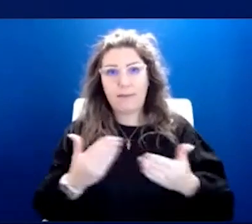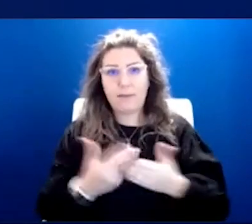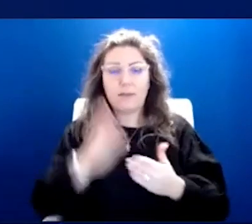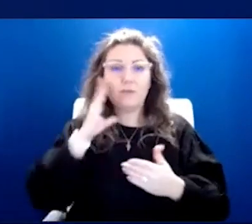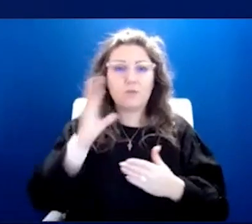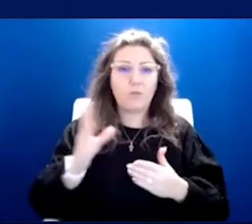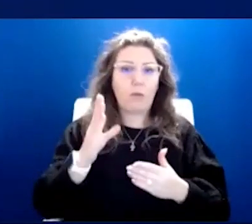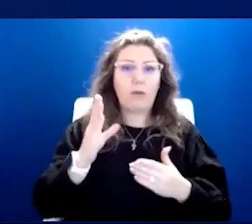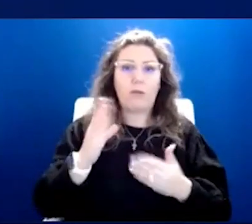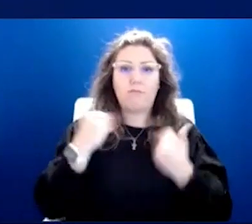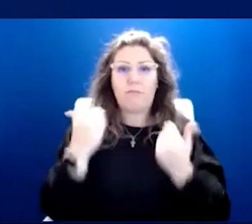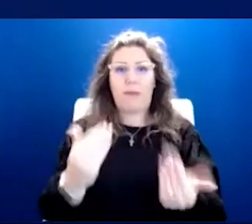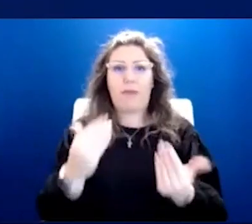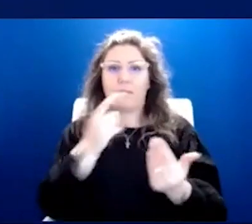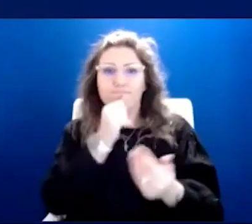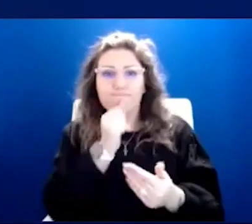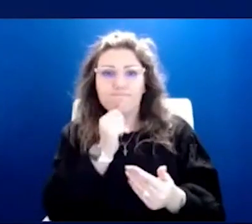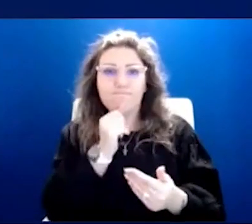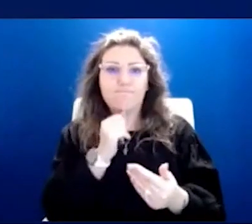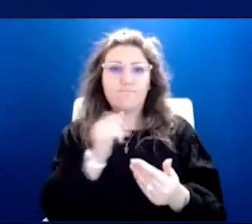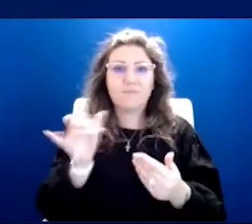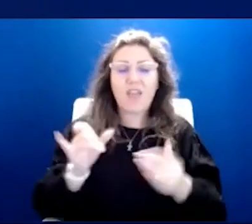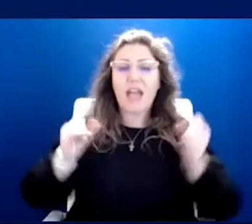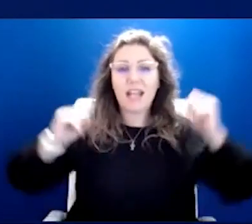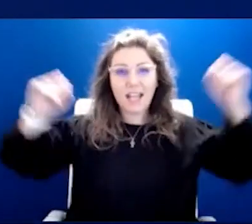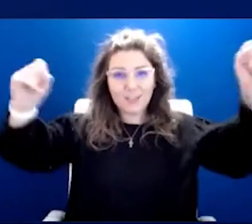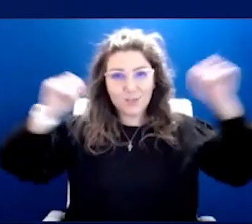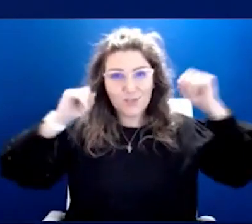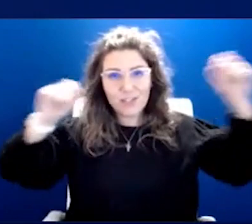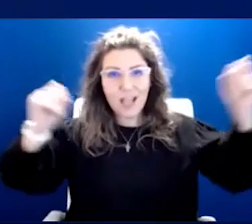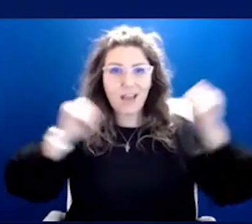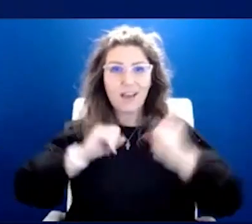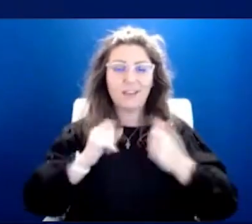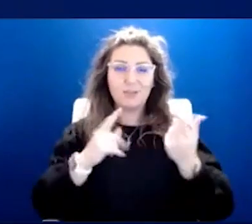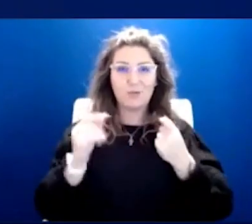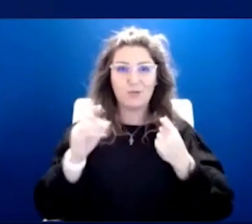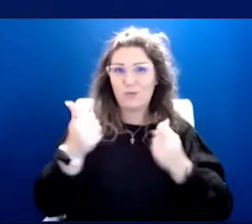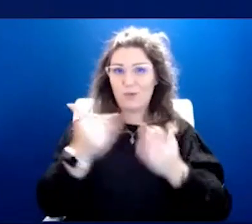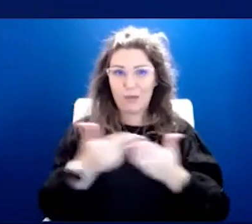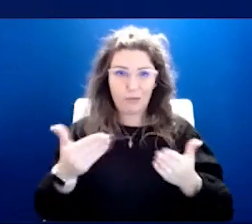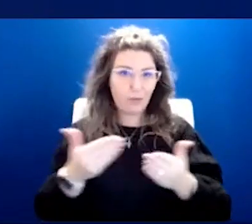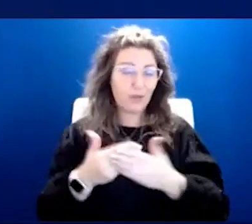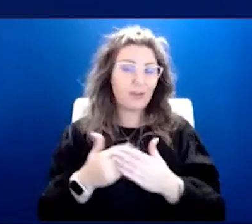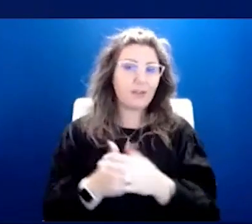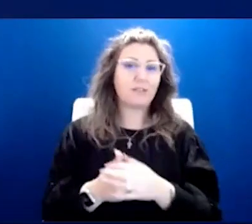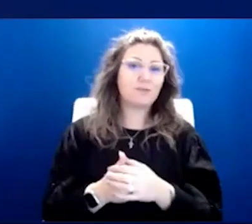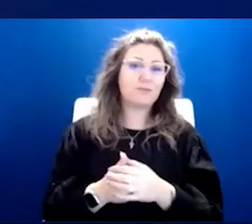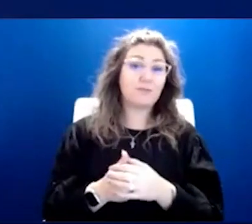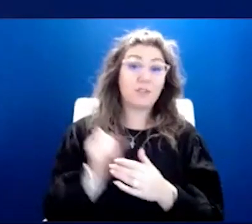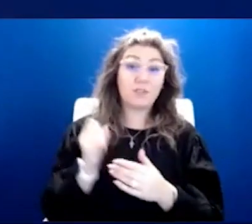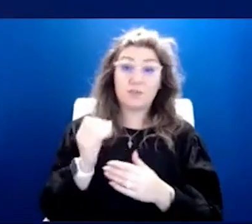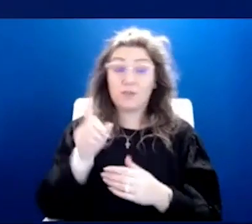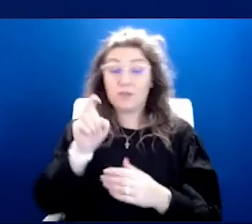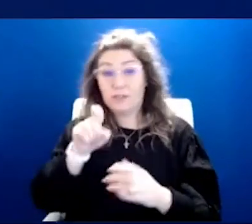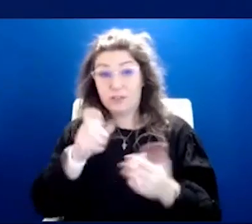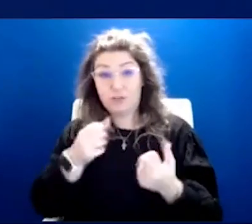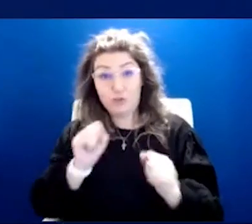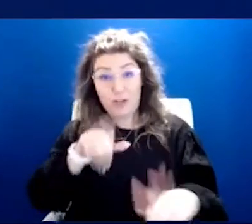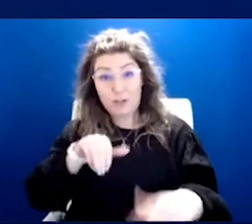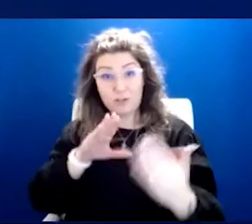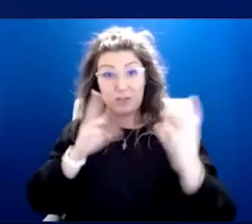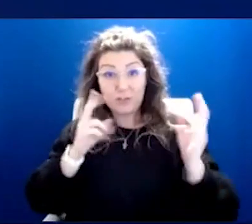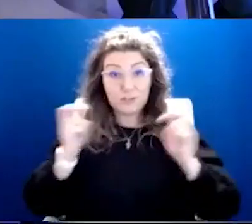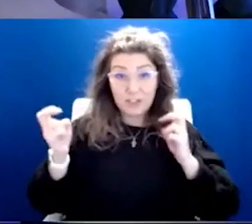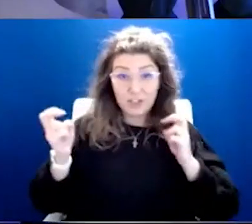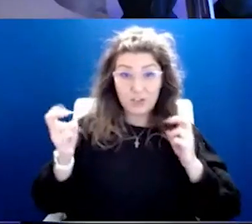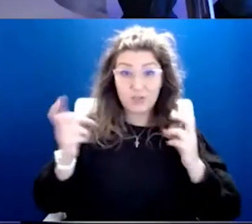allow them to cope with that, like exercise or do mm-hmm. other things like that. And so we have to try to address those issues too. Yeah. They come